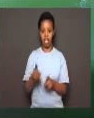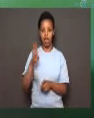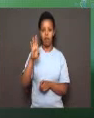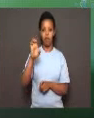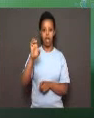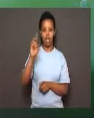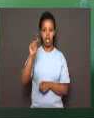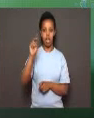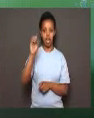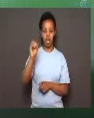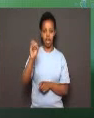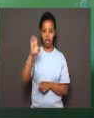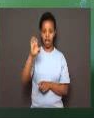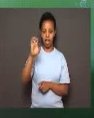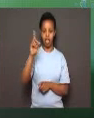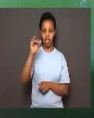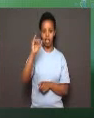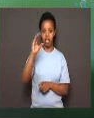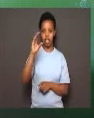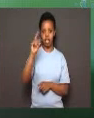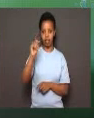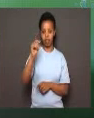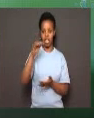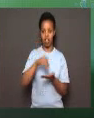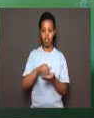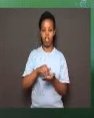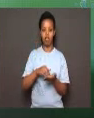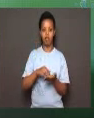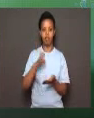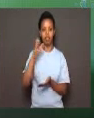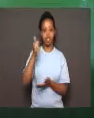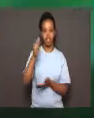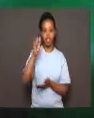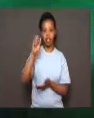Benedict reagent. Shall we begin, students?